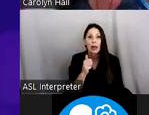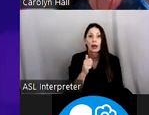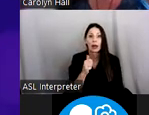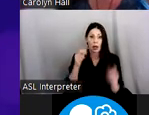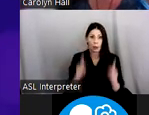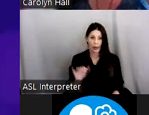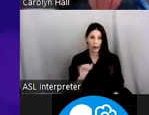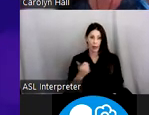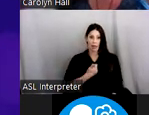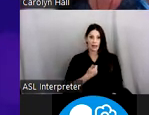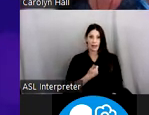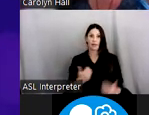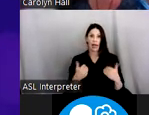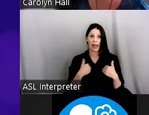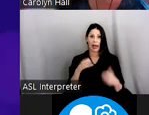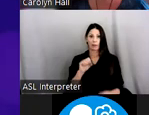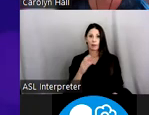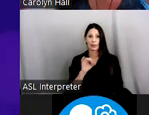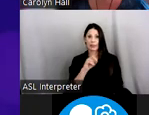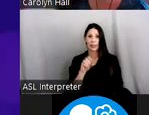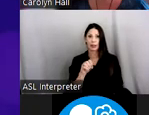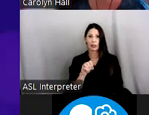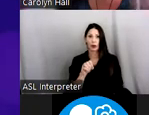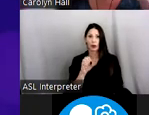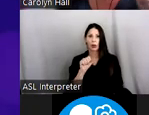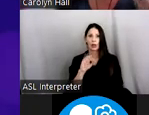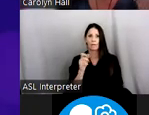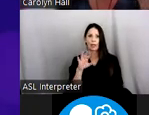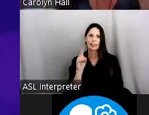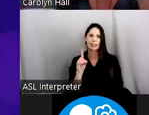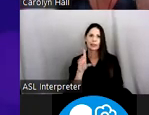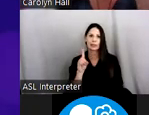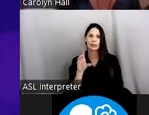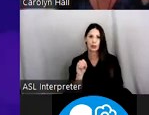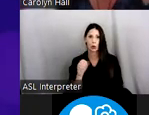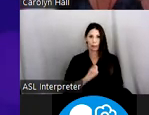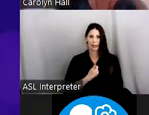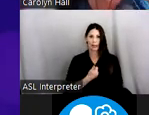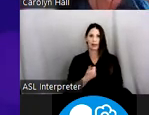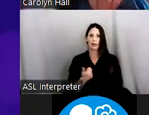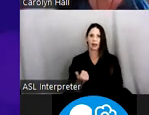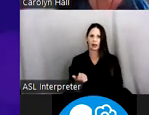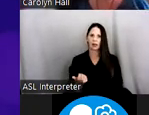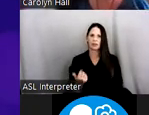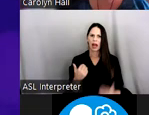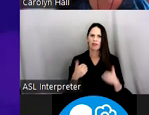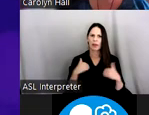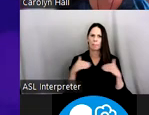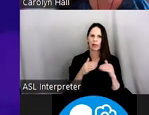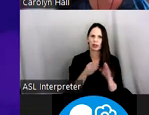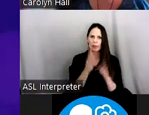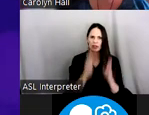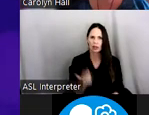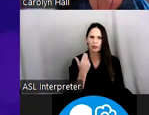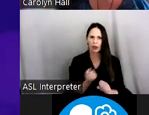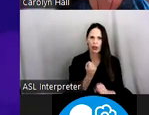and has been a peer specialist for 13 years. I work steadily with like all the changes that we see in young people